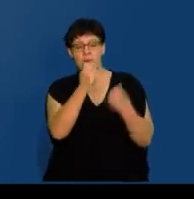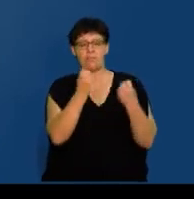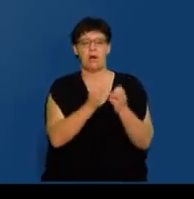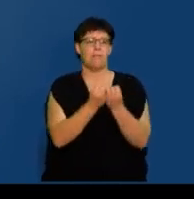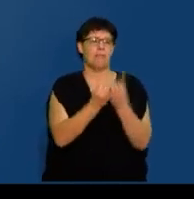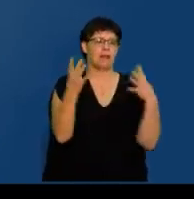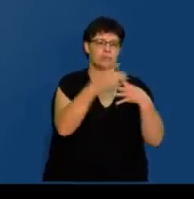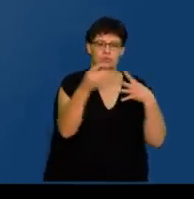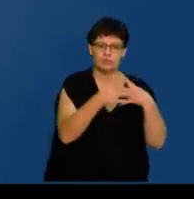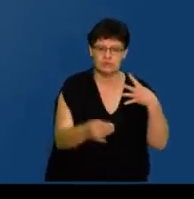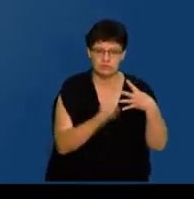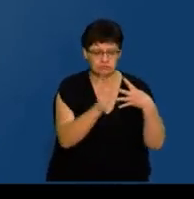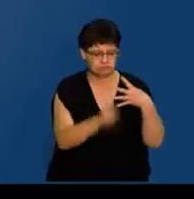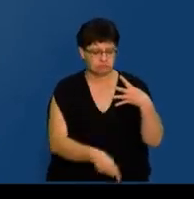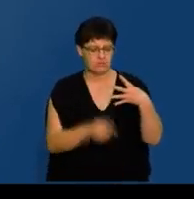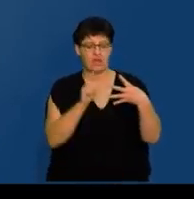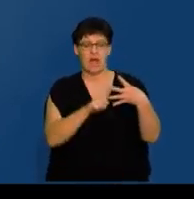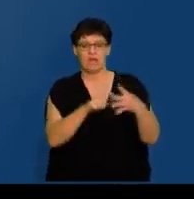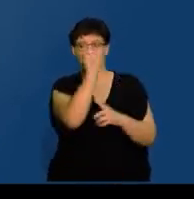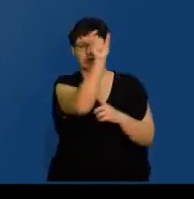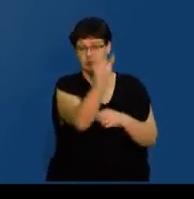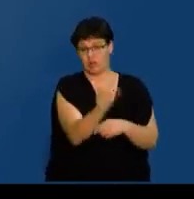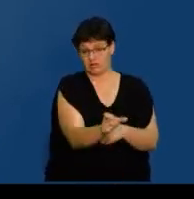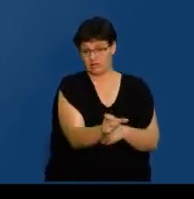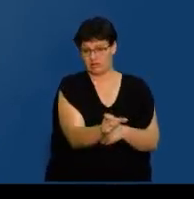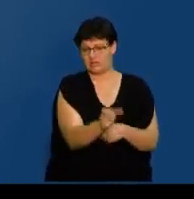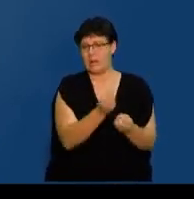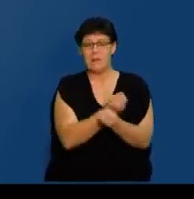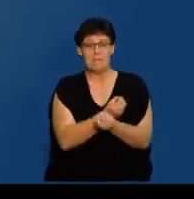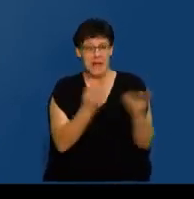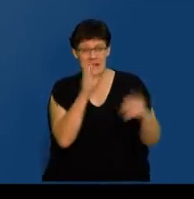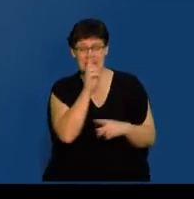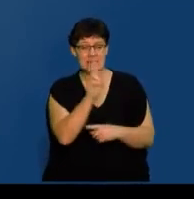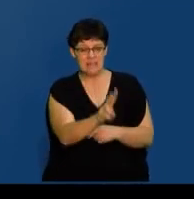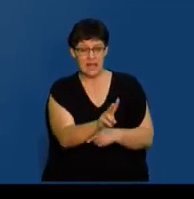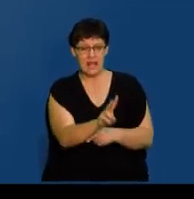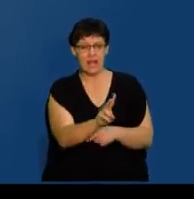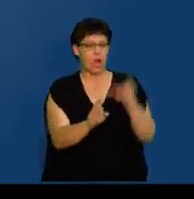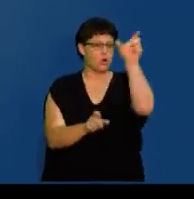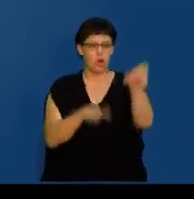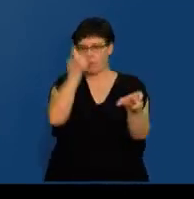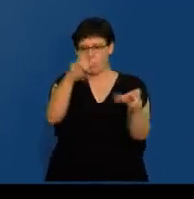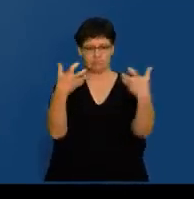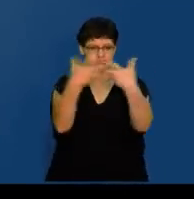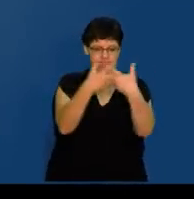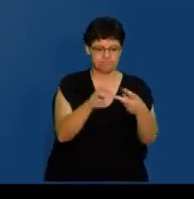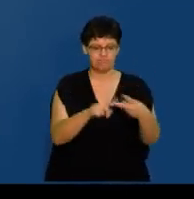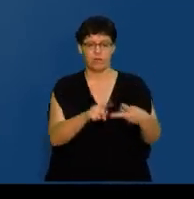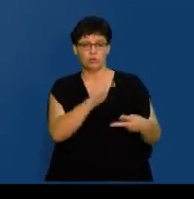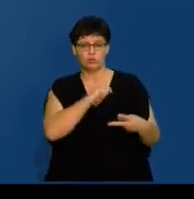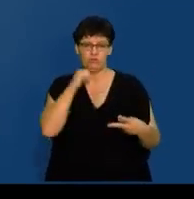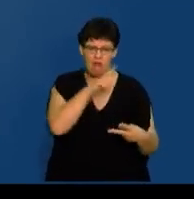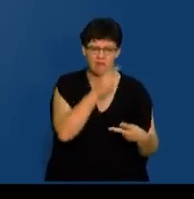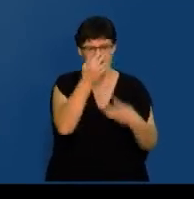multiple choice questions and terminology. We often see questions based on matching columns, true and false statements,